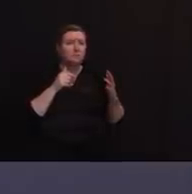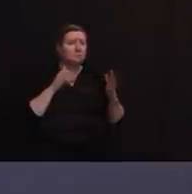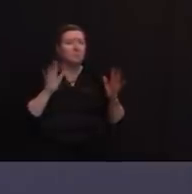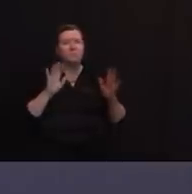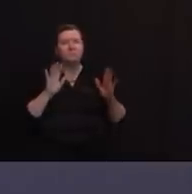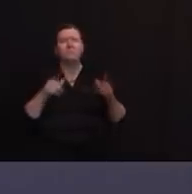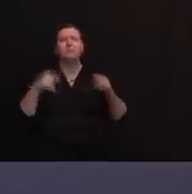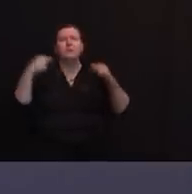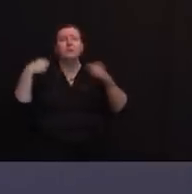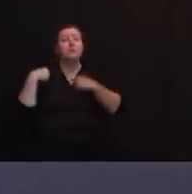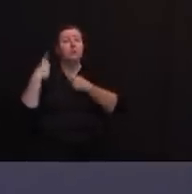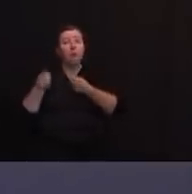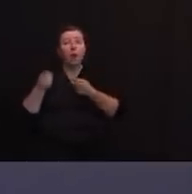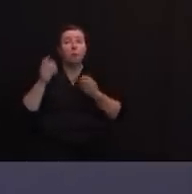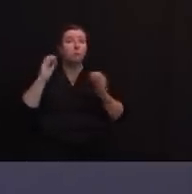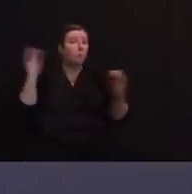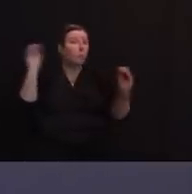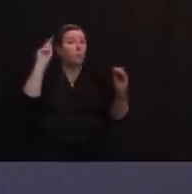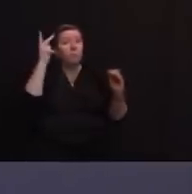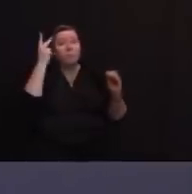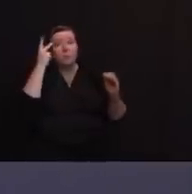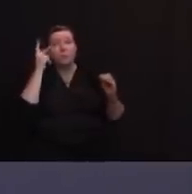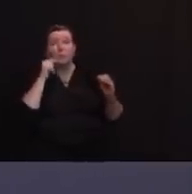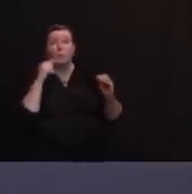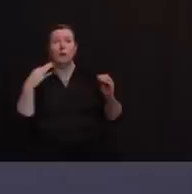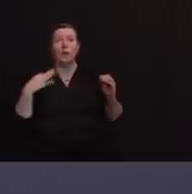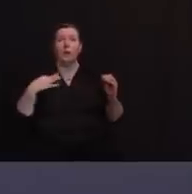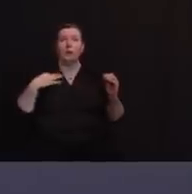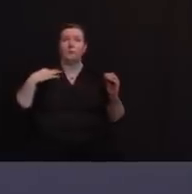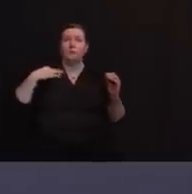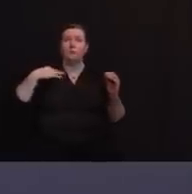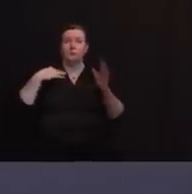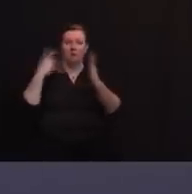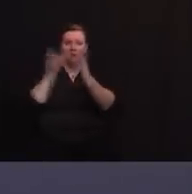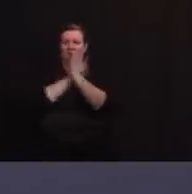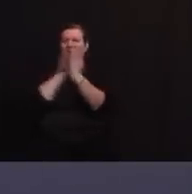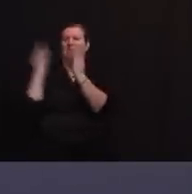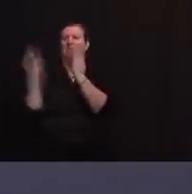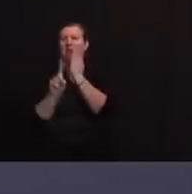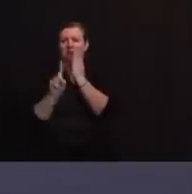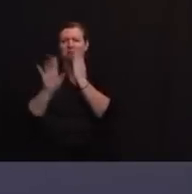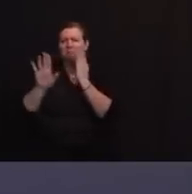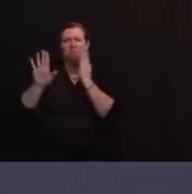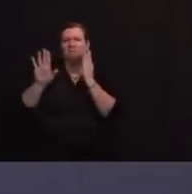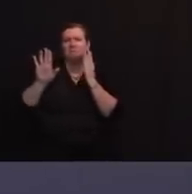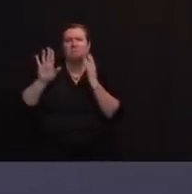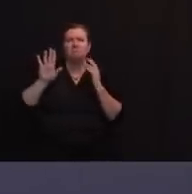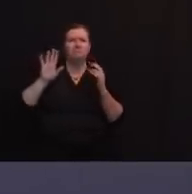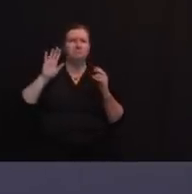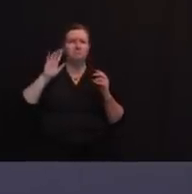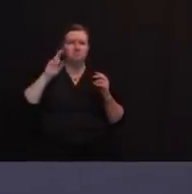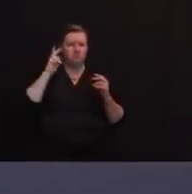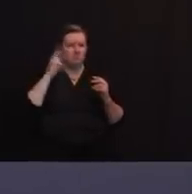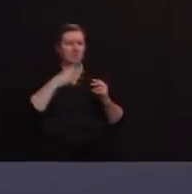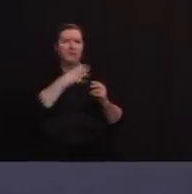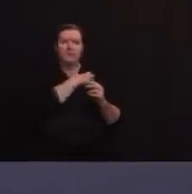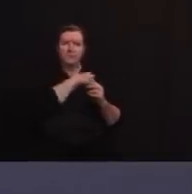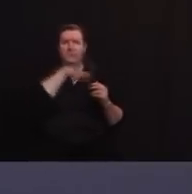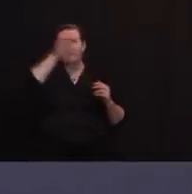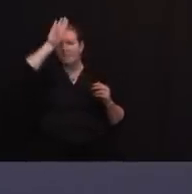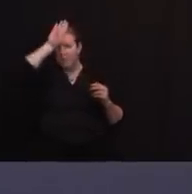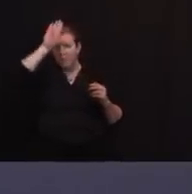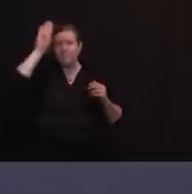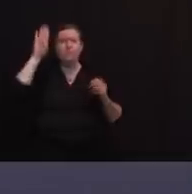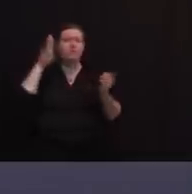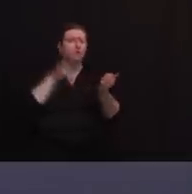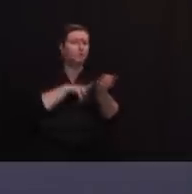they're frontline healthcare workers or they happen to be working in a long-term care or they're police or fire. And you and I both know now, as of tomorrow,